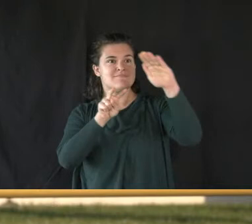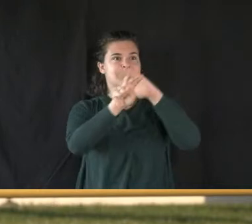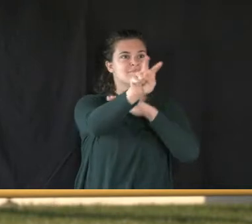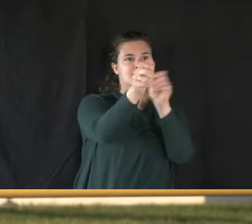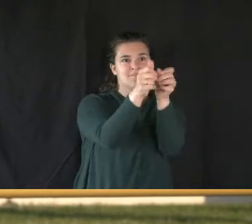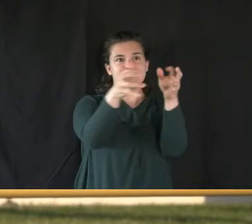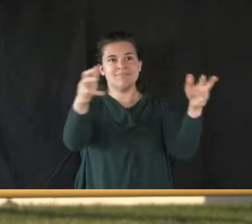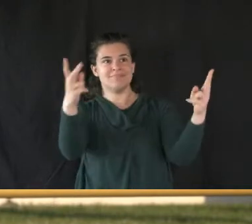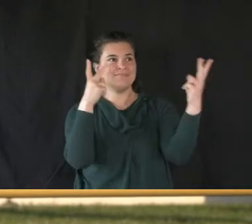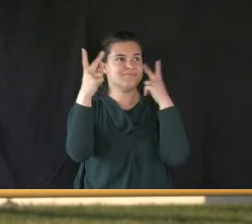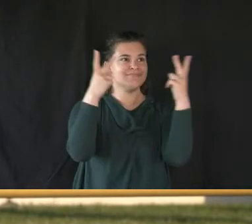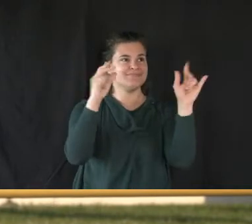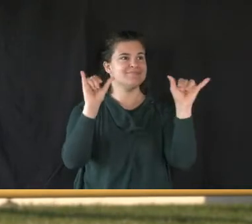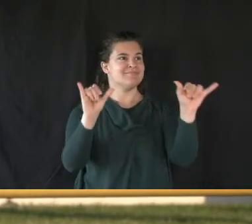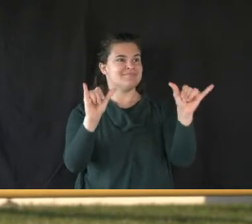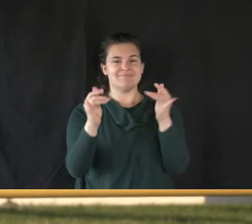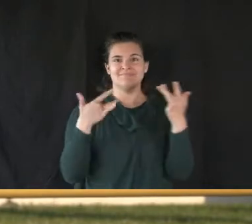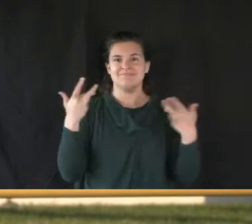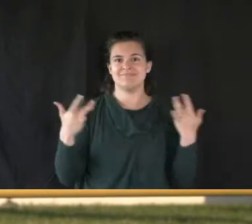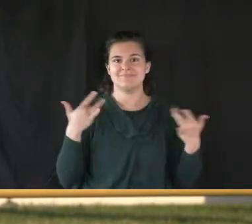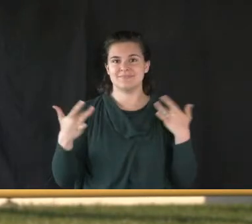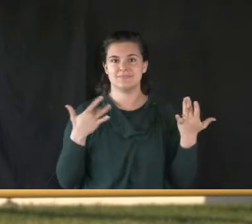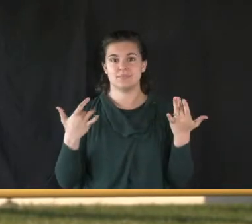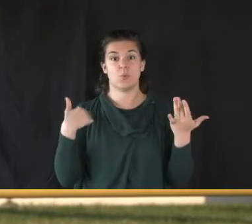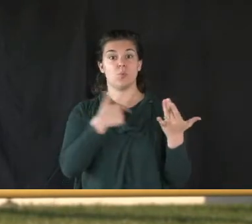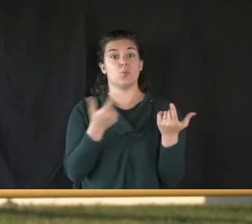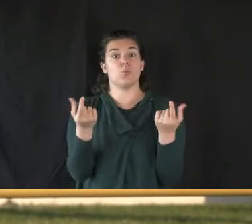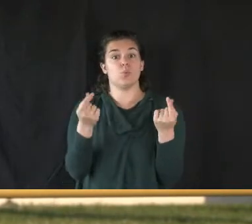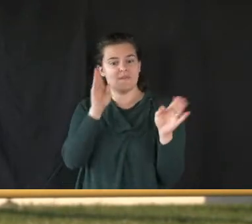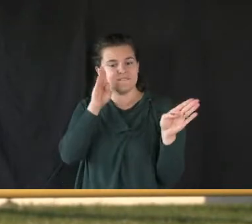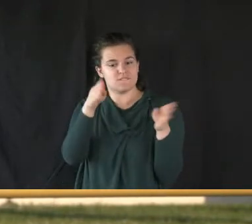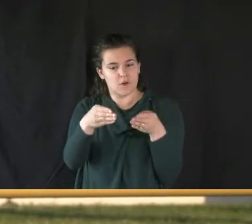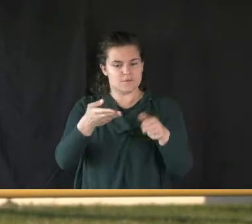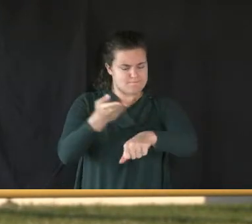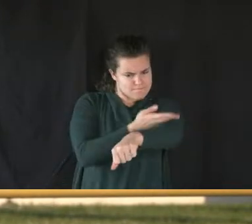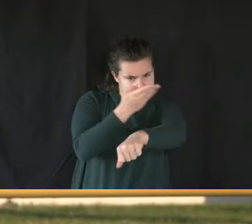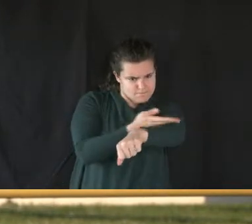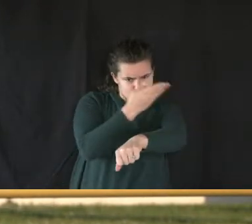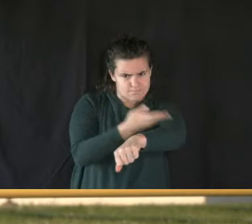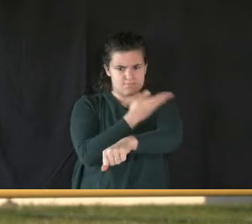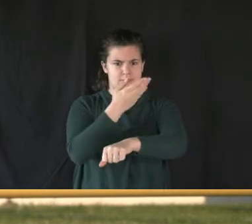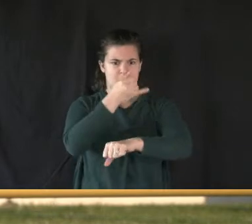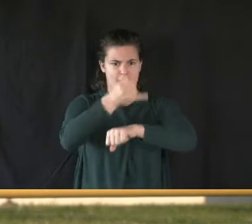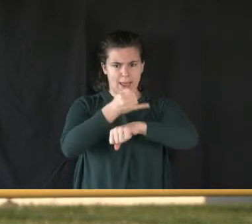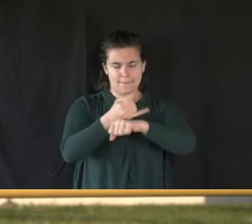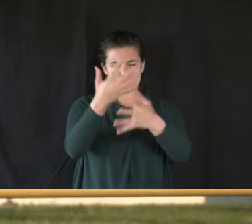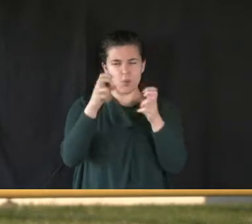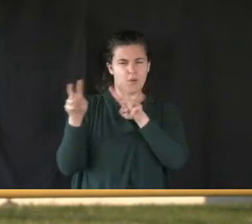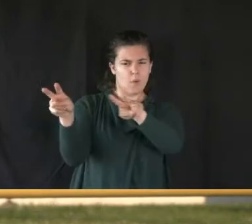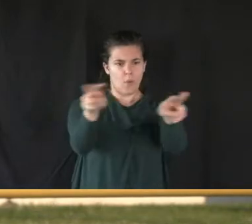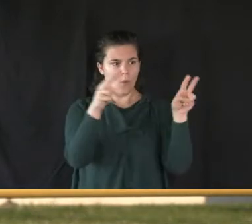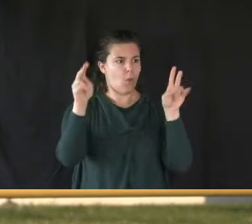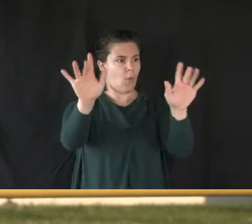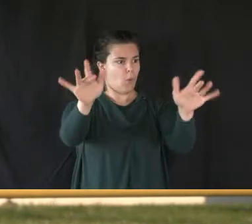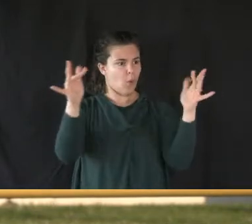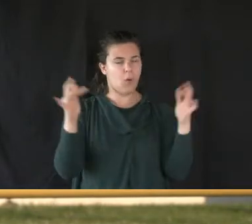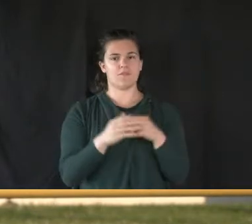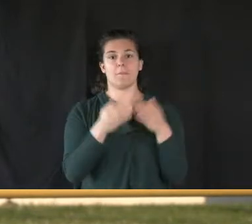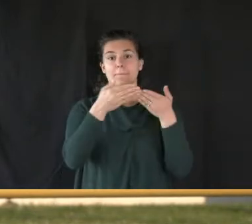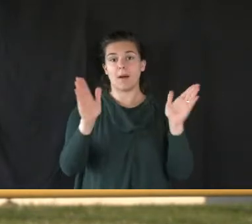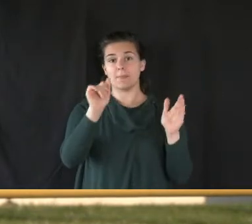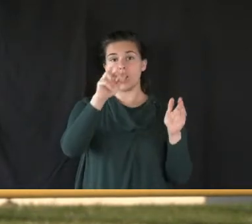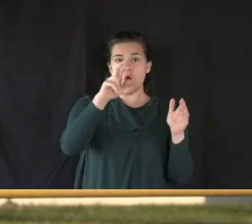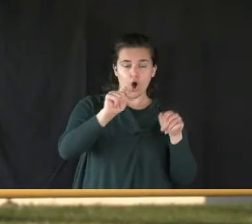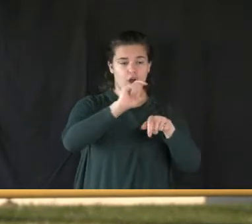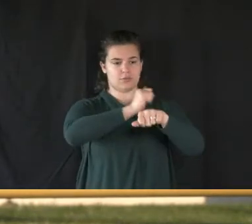We focused on improving campus appeal, from public art to flower beds, on new buildings